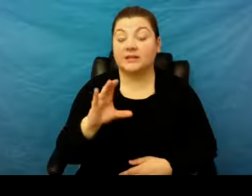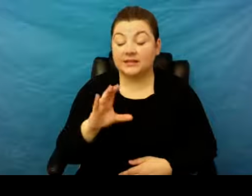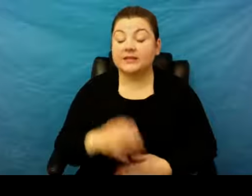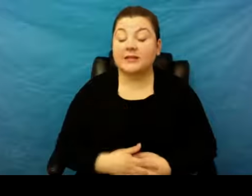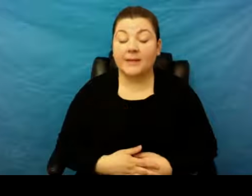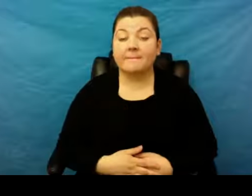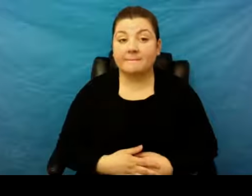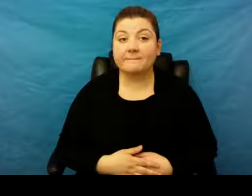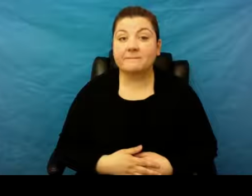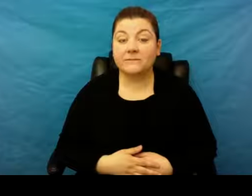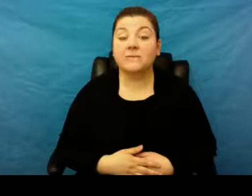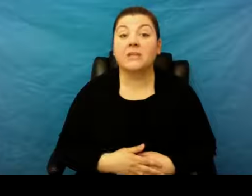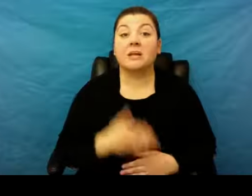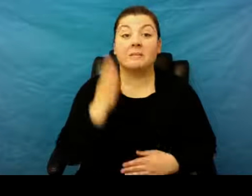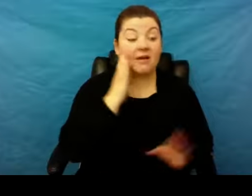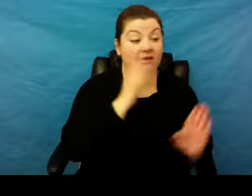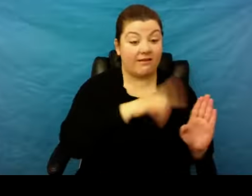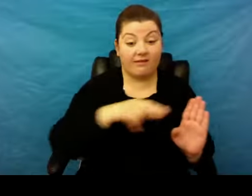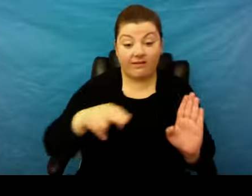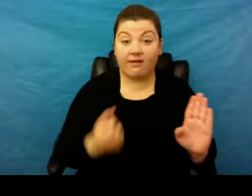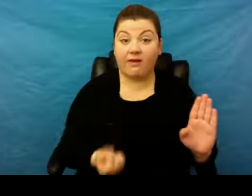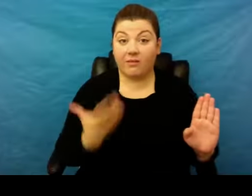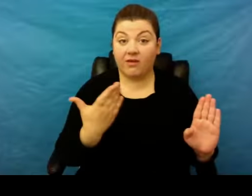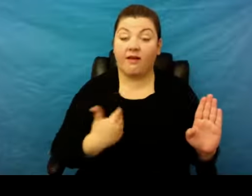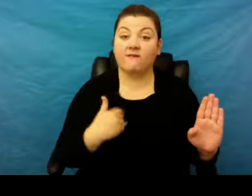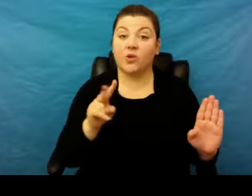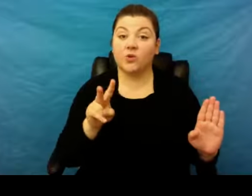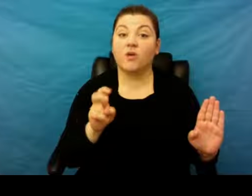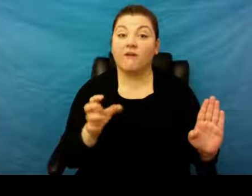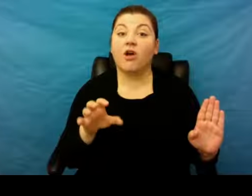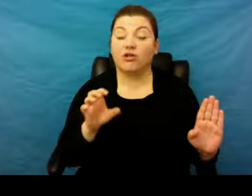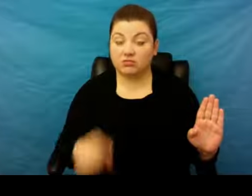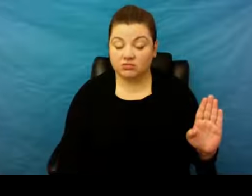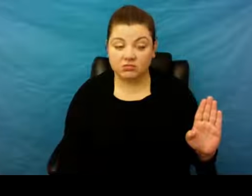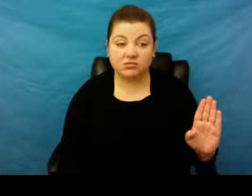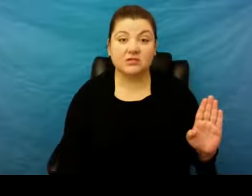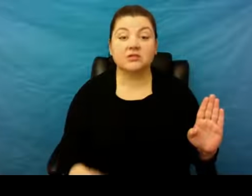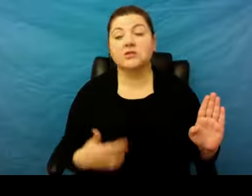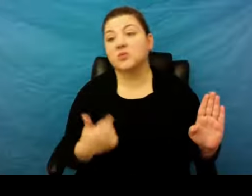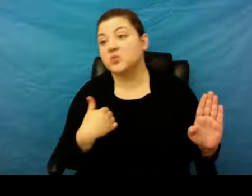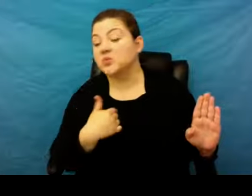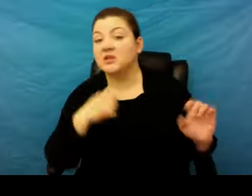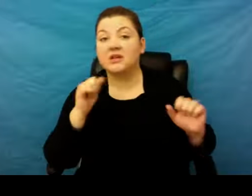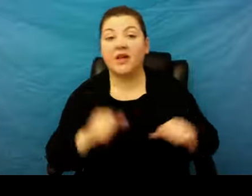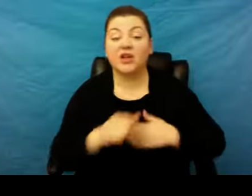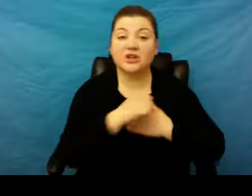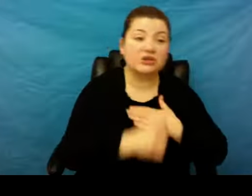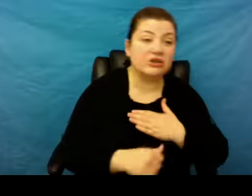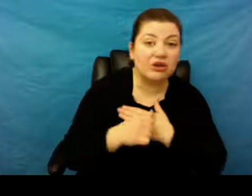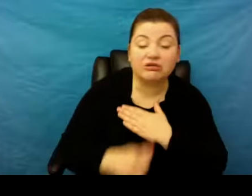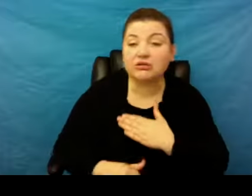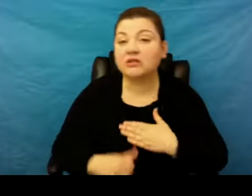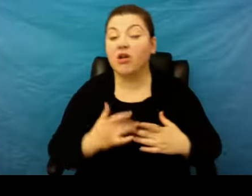It is a 1,200 bed hospital. We do everything from surgery to transplants, lung transplants,